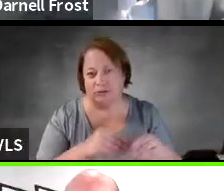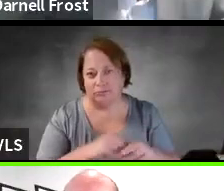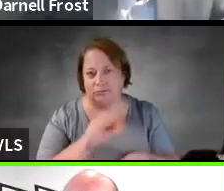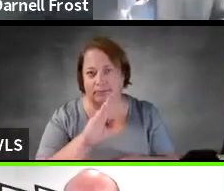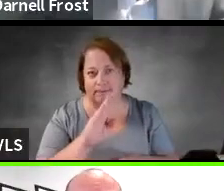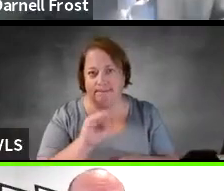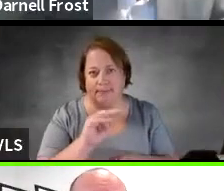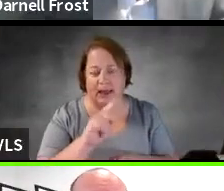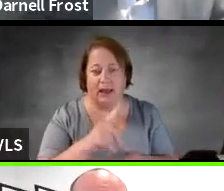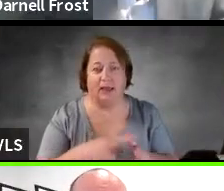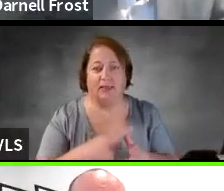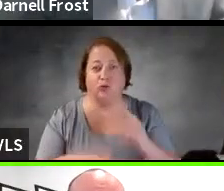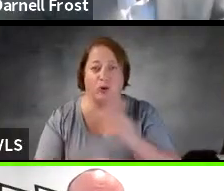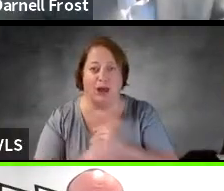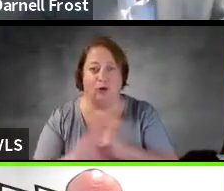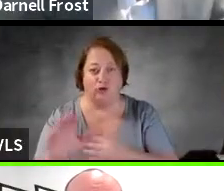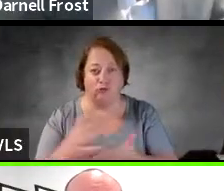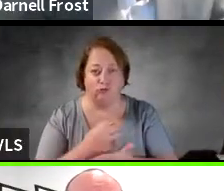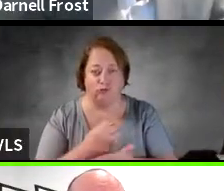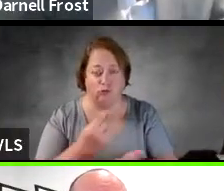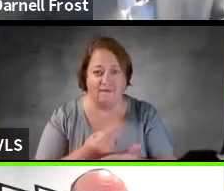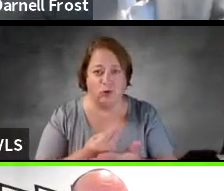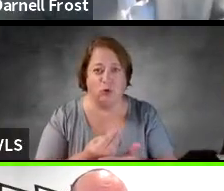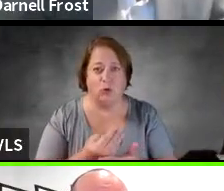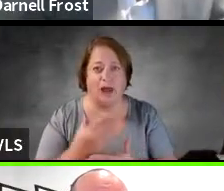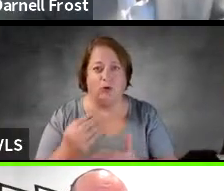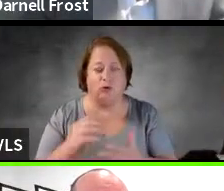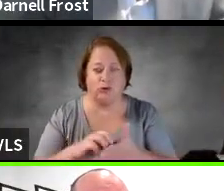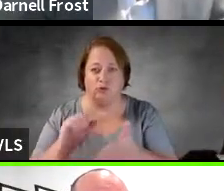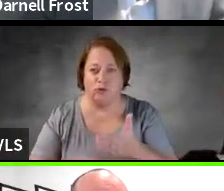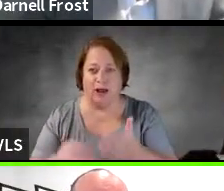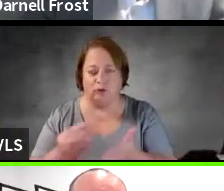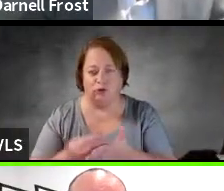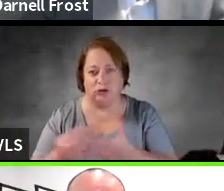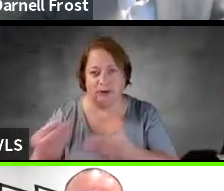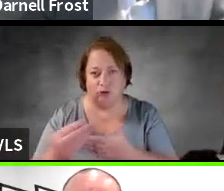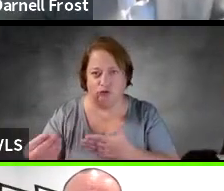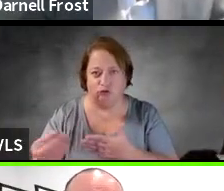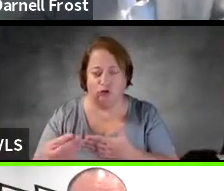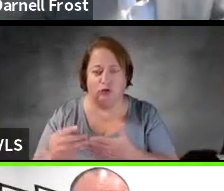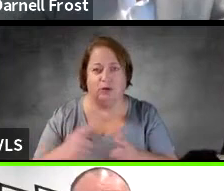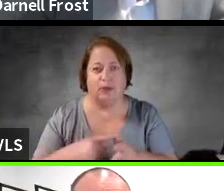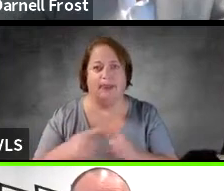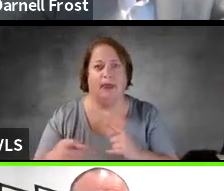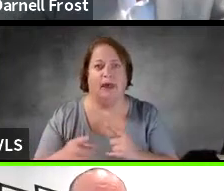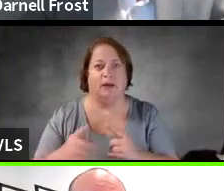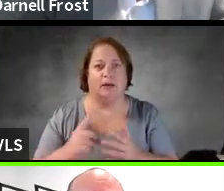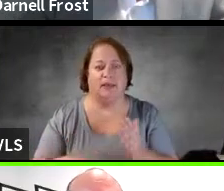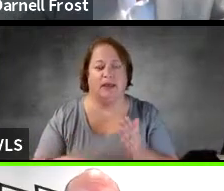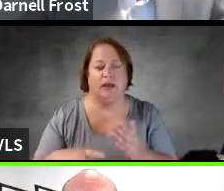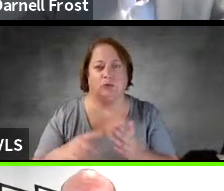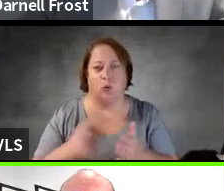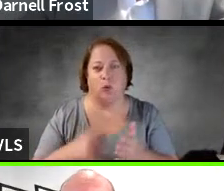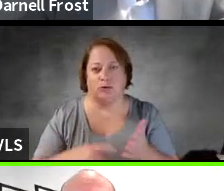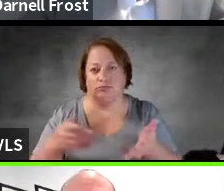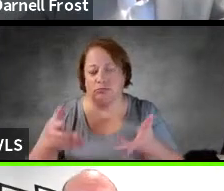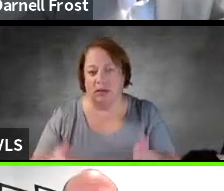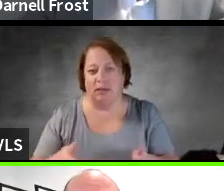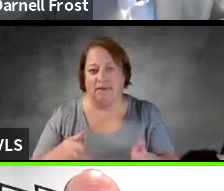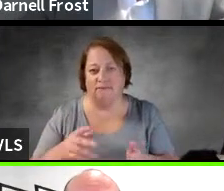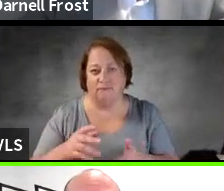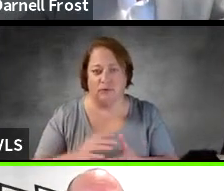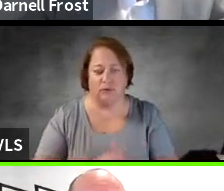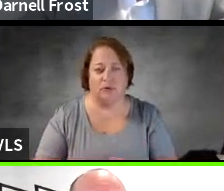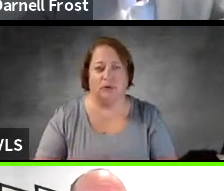you add in your revenue and you subtract your expenditures. That gets you your revenue left, and then